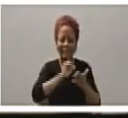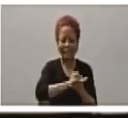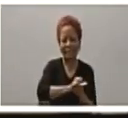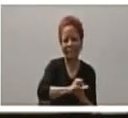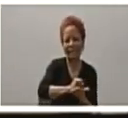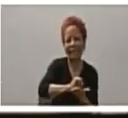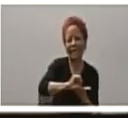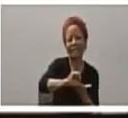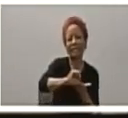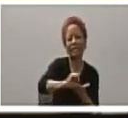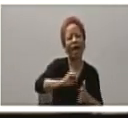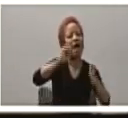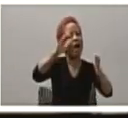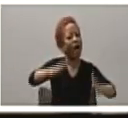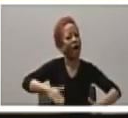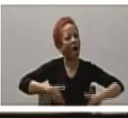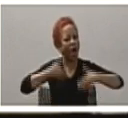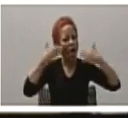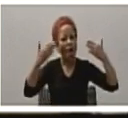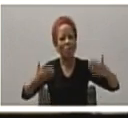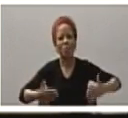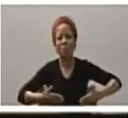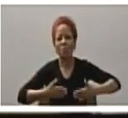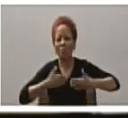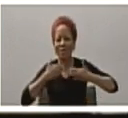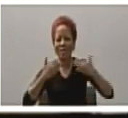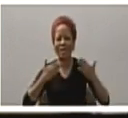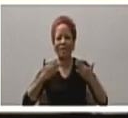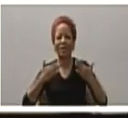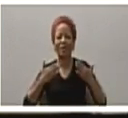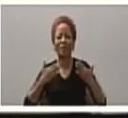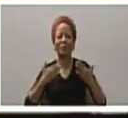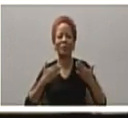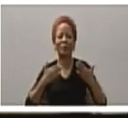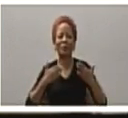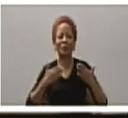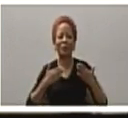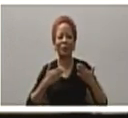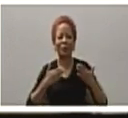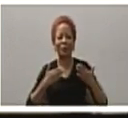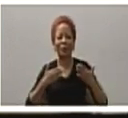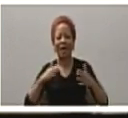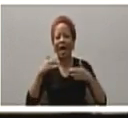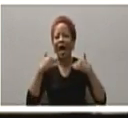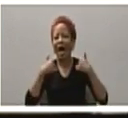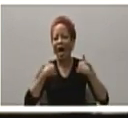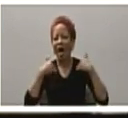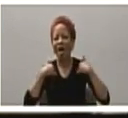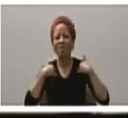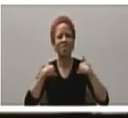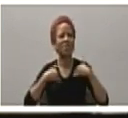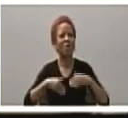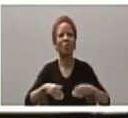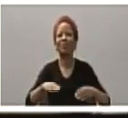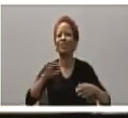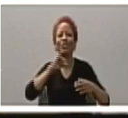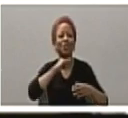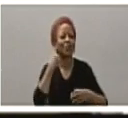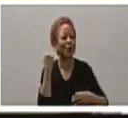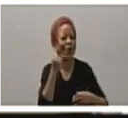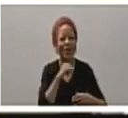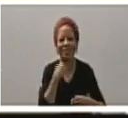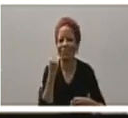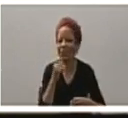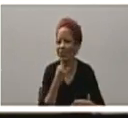full of good humor. Though completely realistic, they have a great sense of humor and they